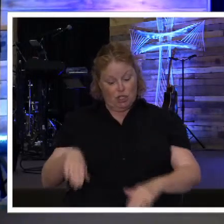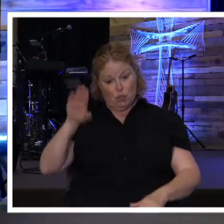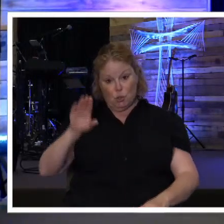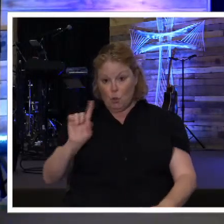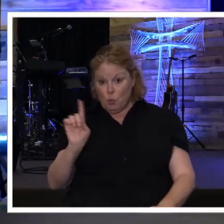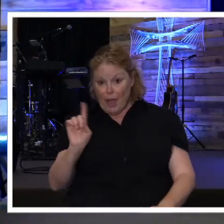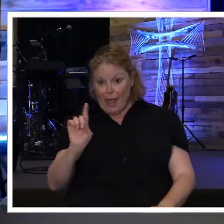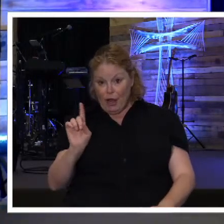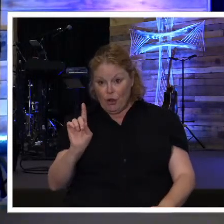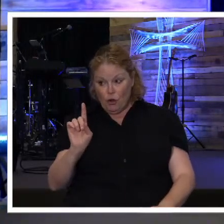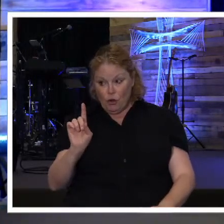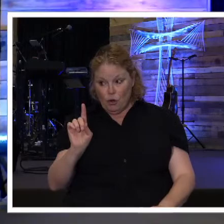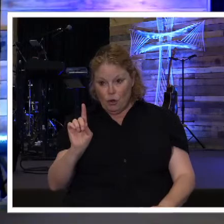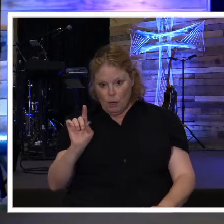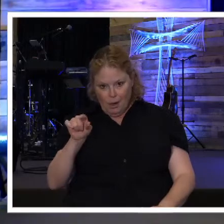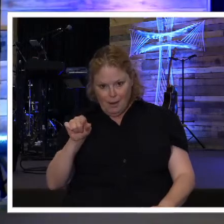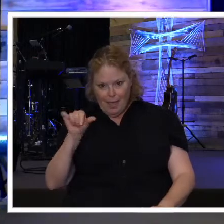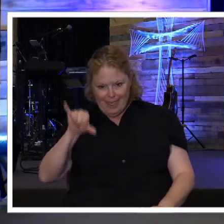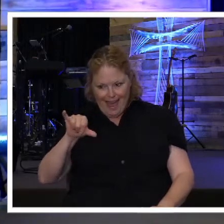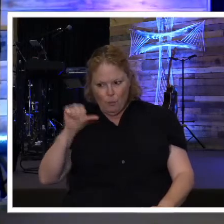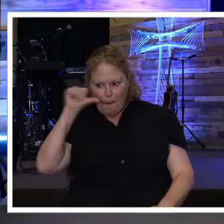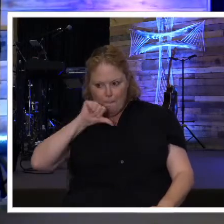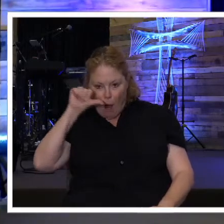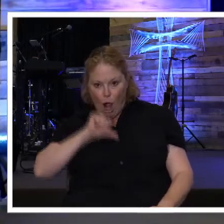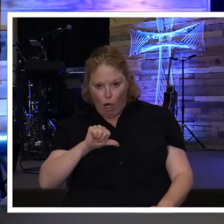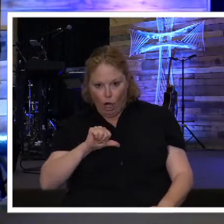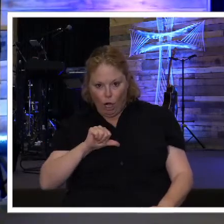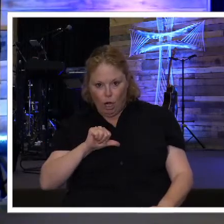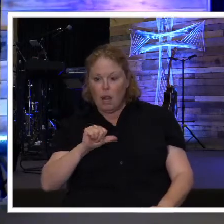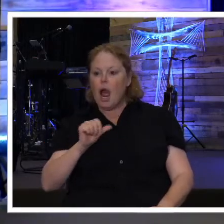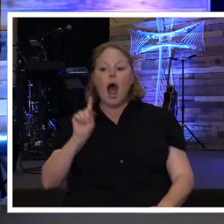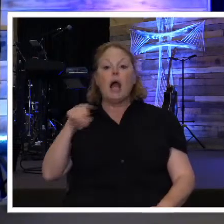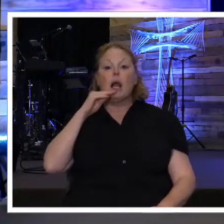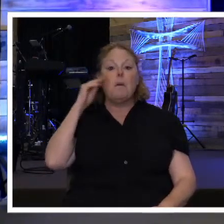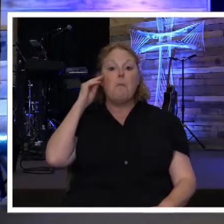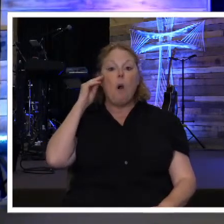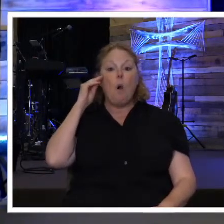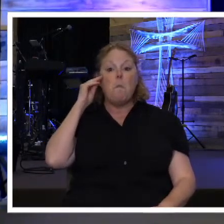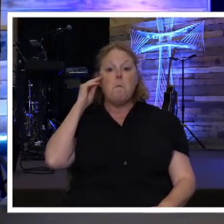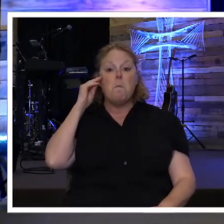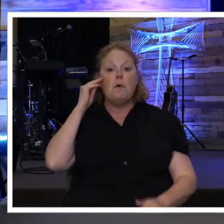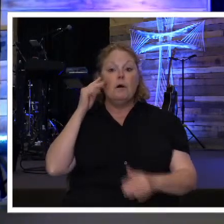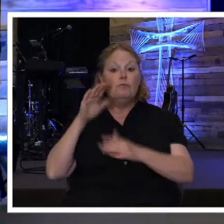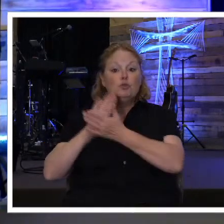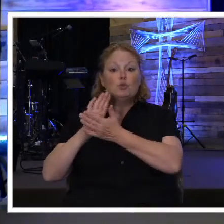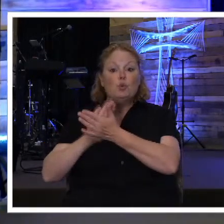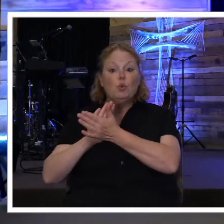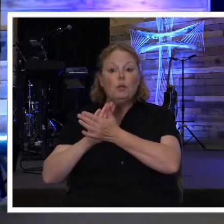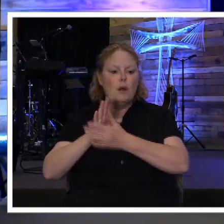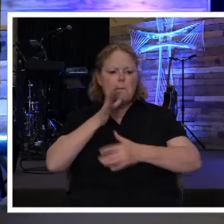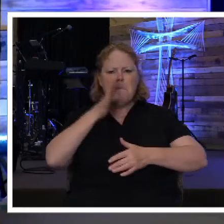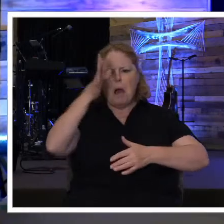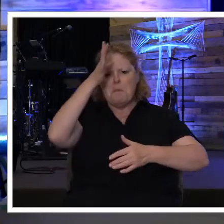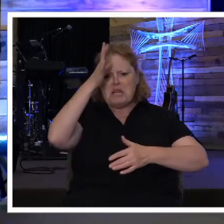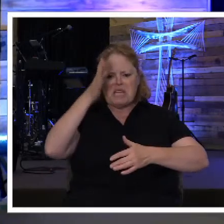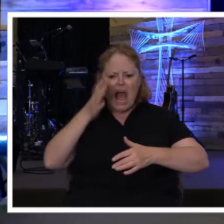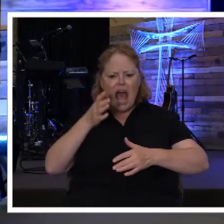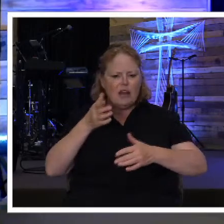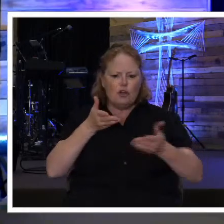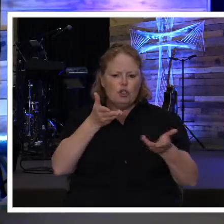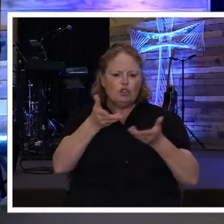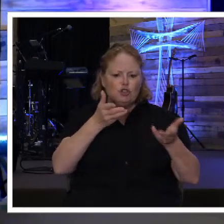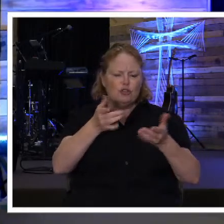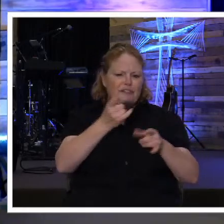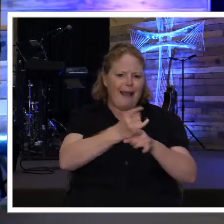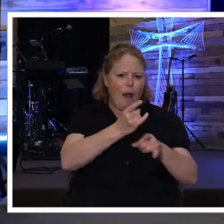home where she literally lived in a bar. She said, "I would come home from school to do my homework. I would sit behind the bar where my mom and dad would be drinking all